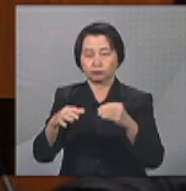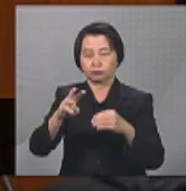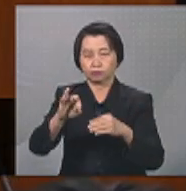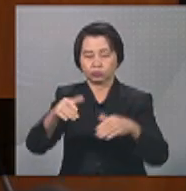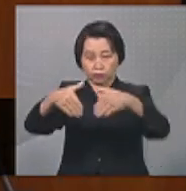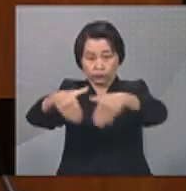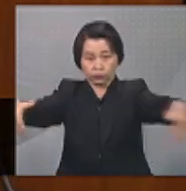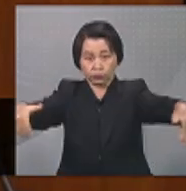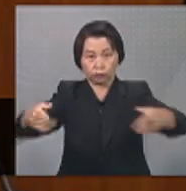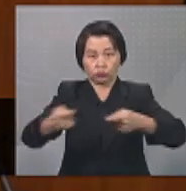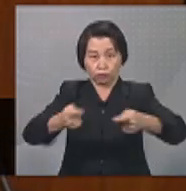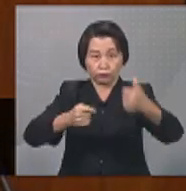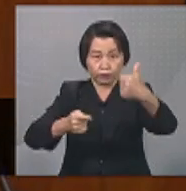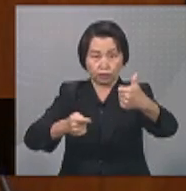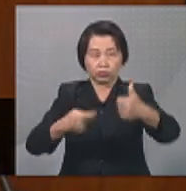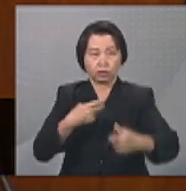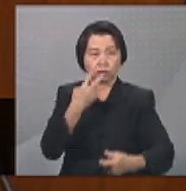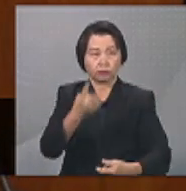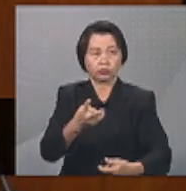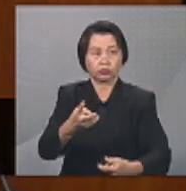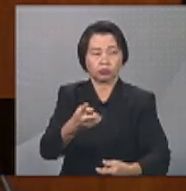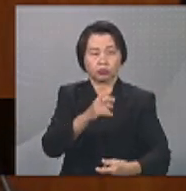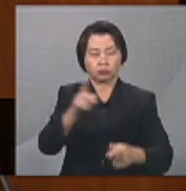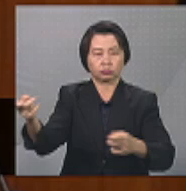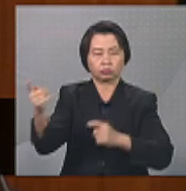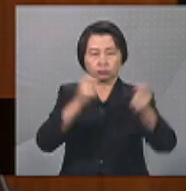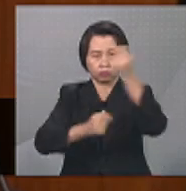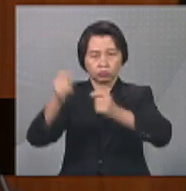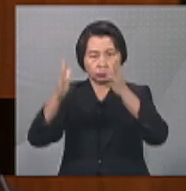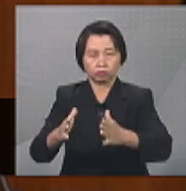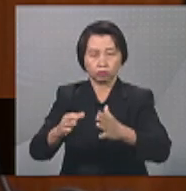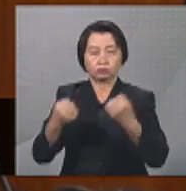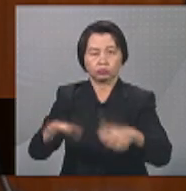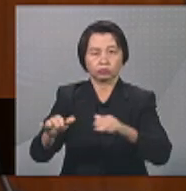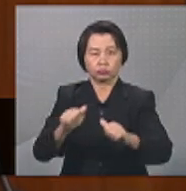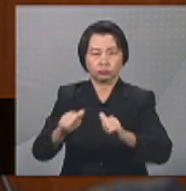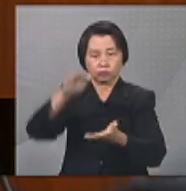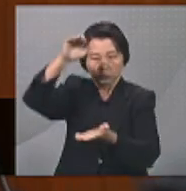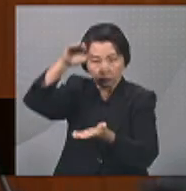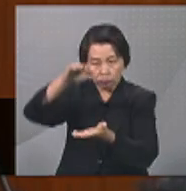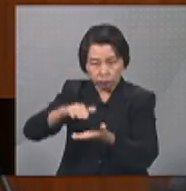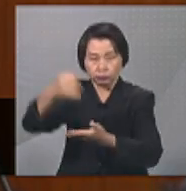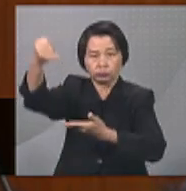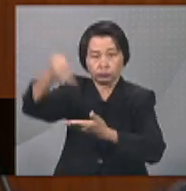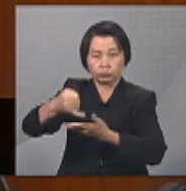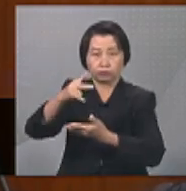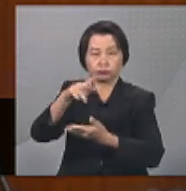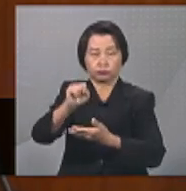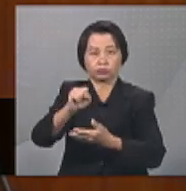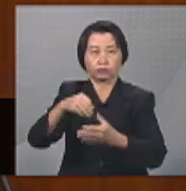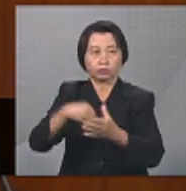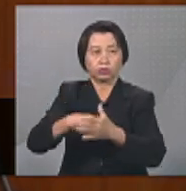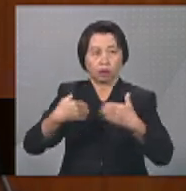the first one. So we have seen how travel ban has actually effectively reduced the number of imported cases in the country. So do you